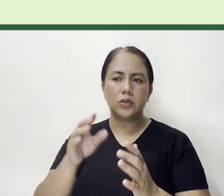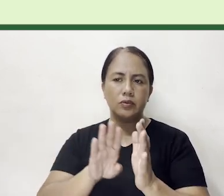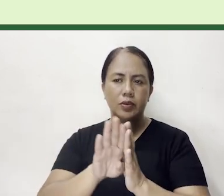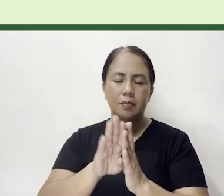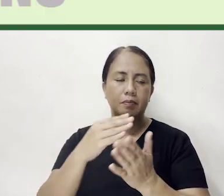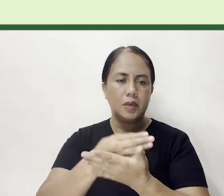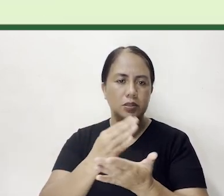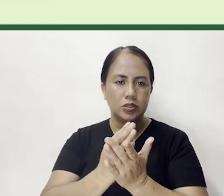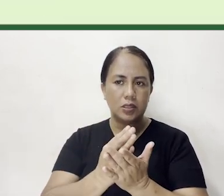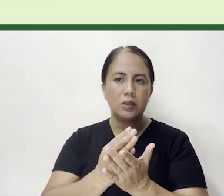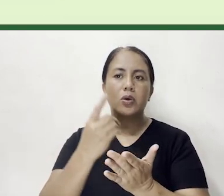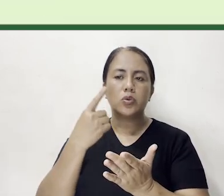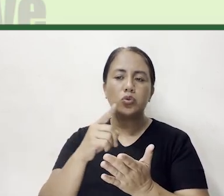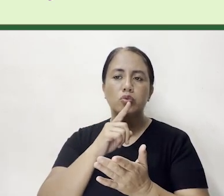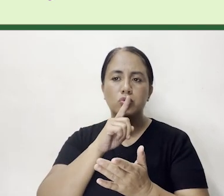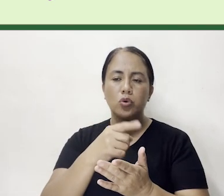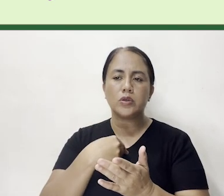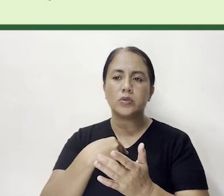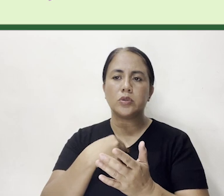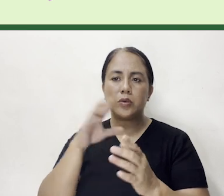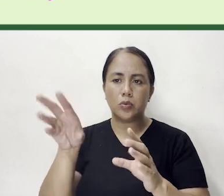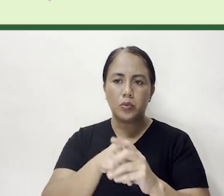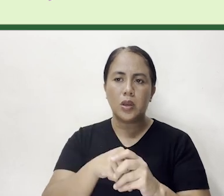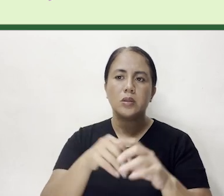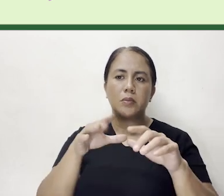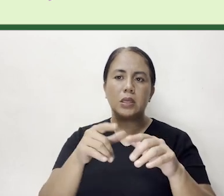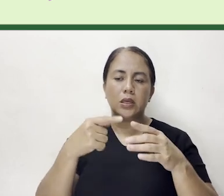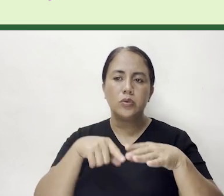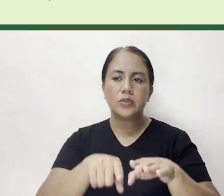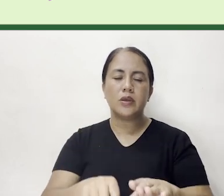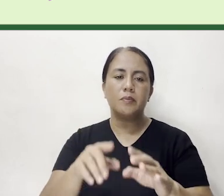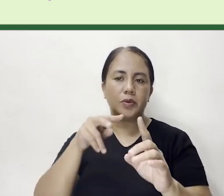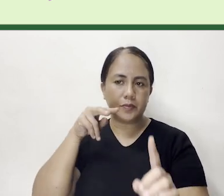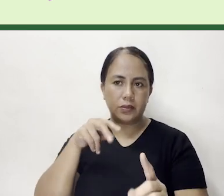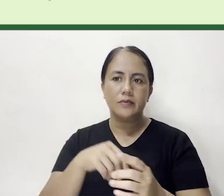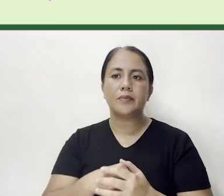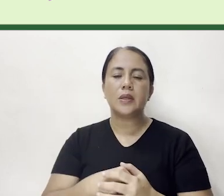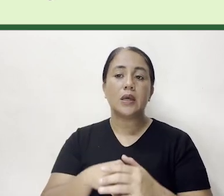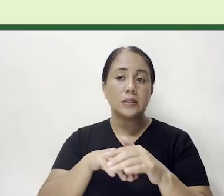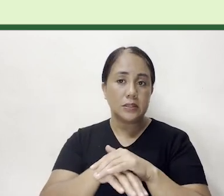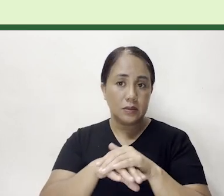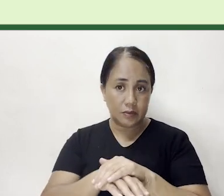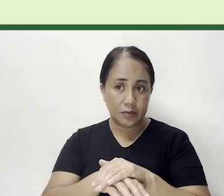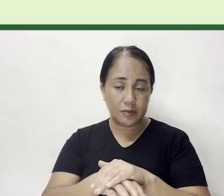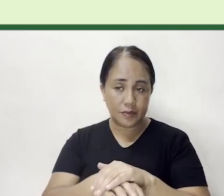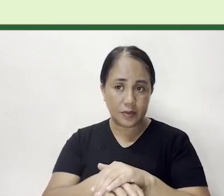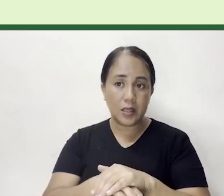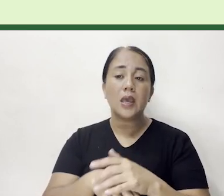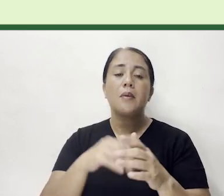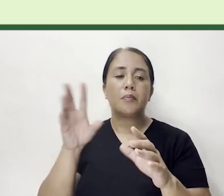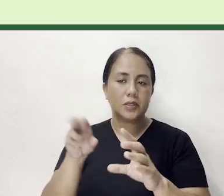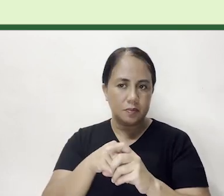gender and development budget allocations to ensure the incorporation of a disability-inclusive perspective, focusing